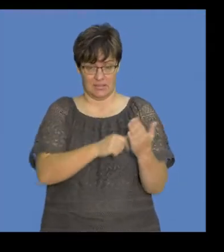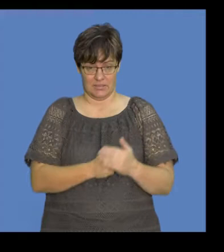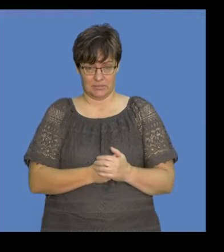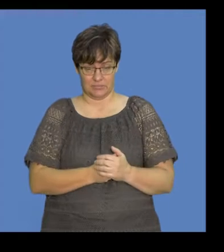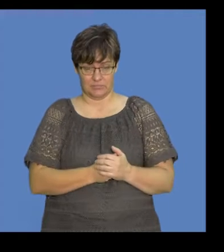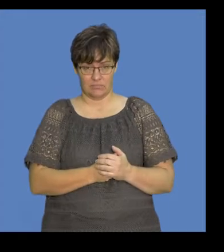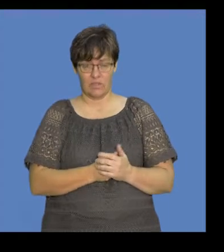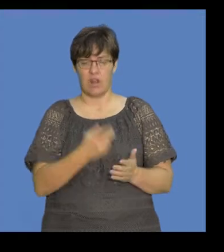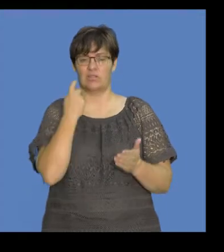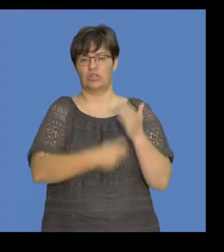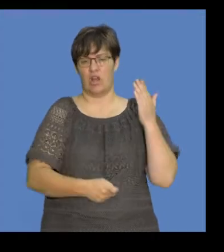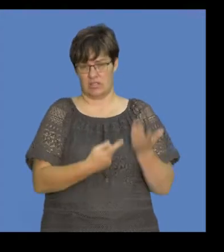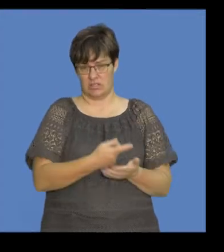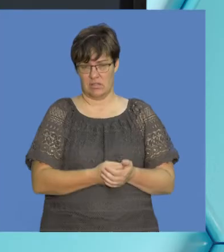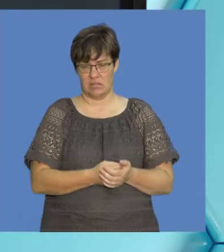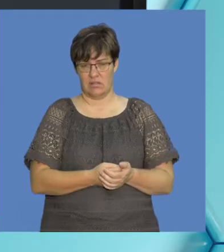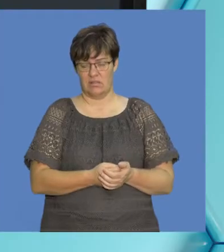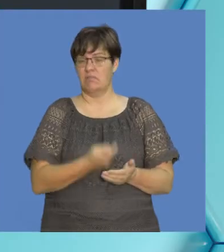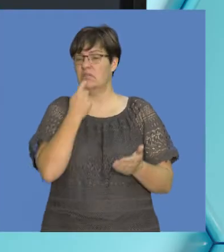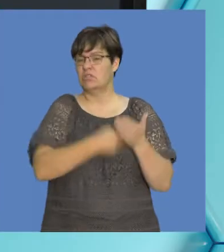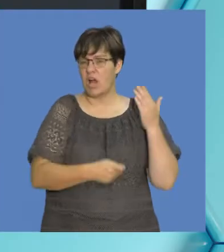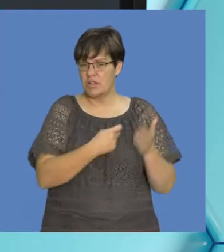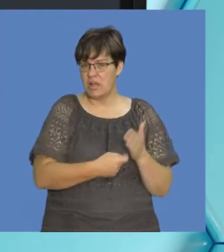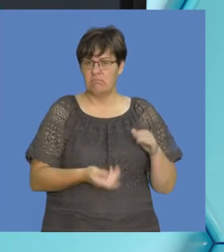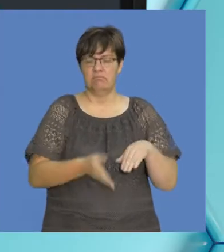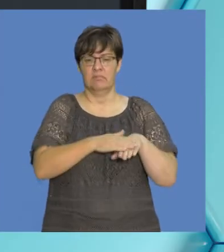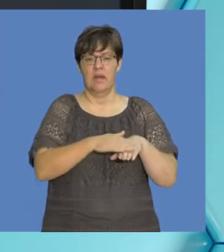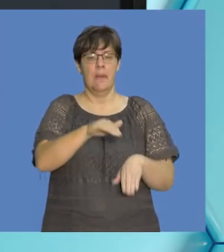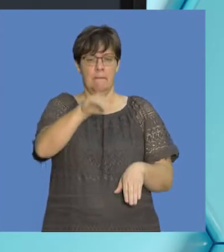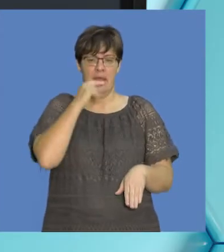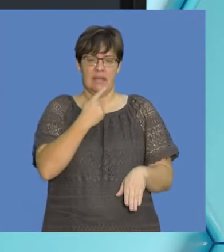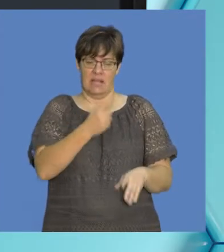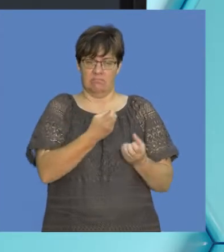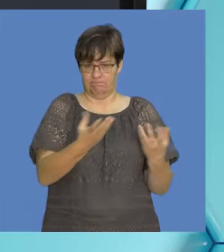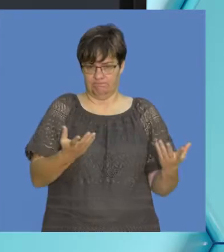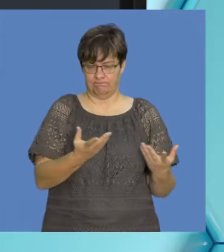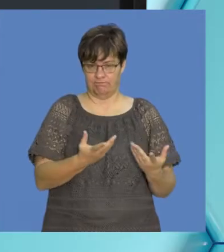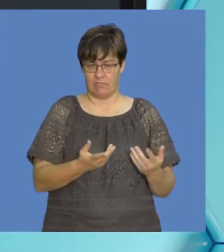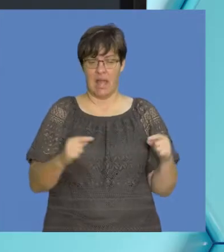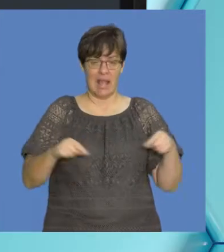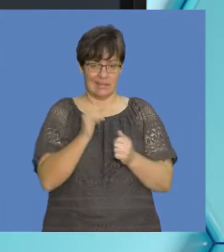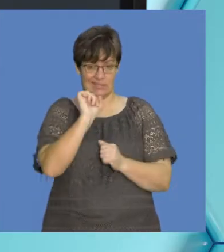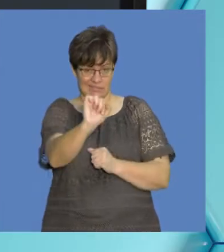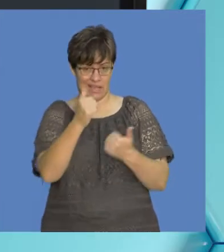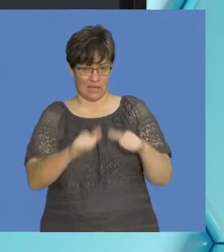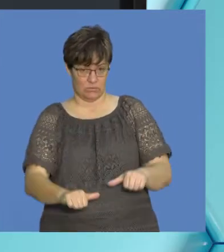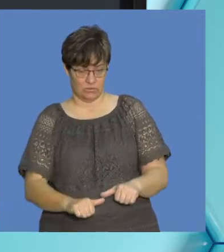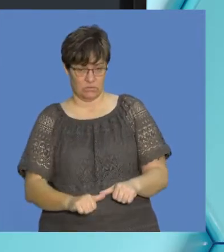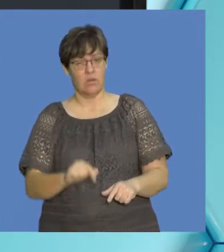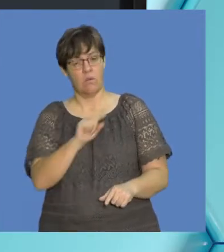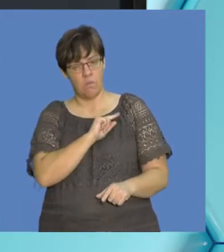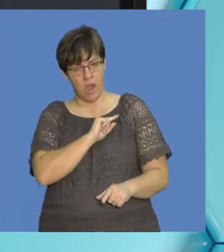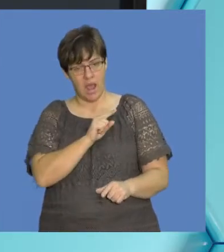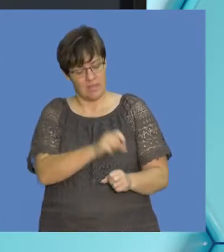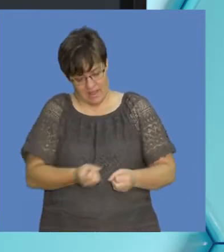your bank charges. These are charges that are levied by the banks against our account in order to render